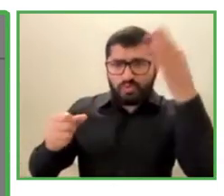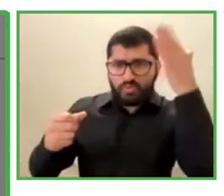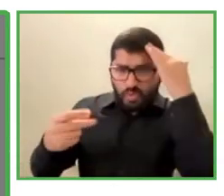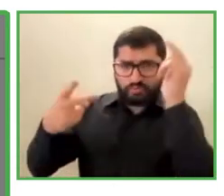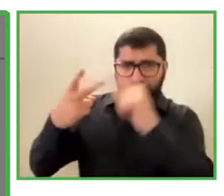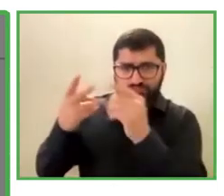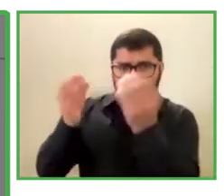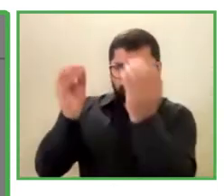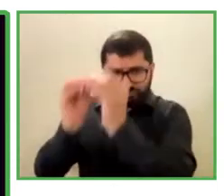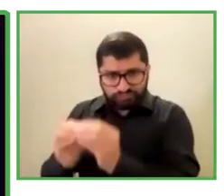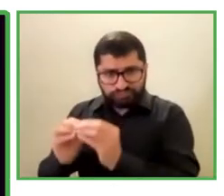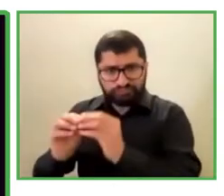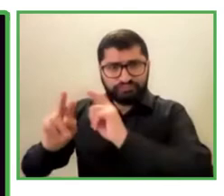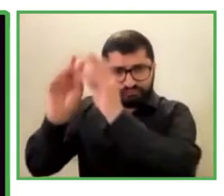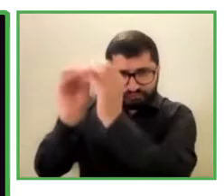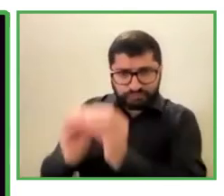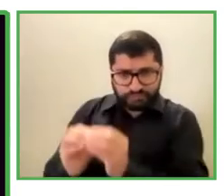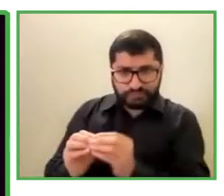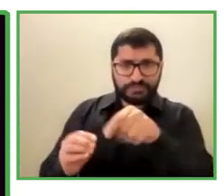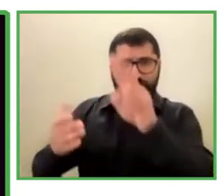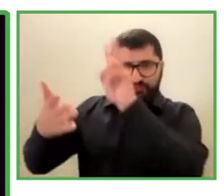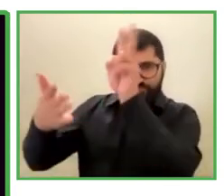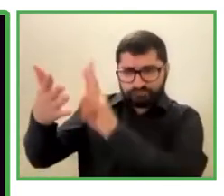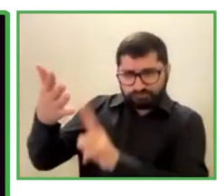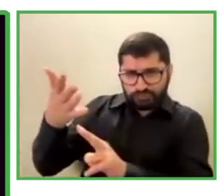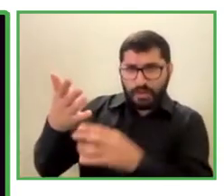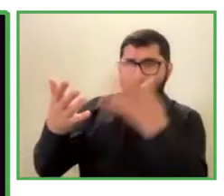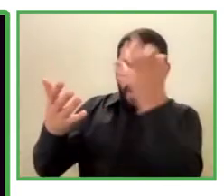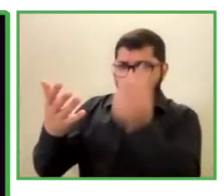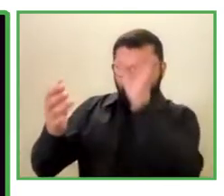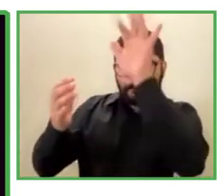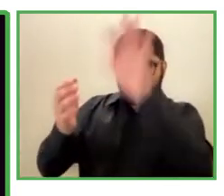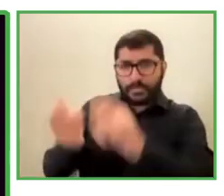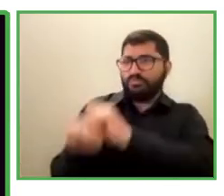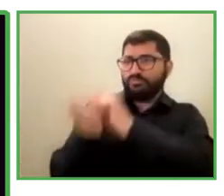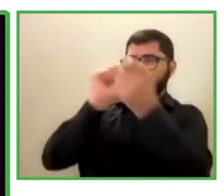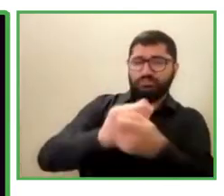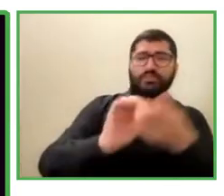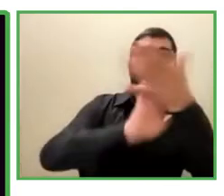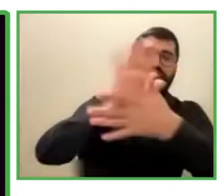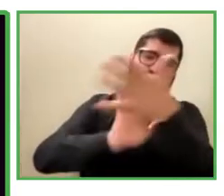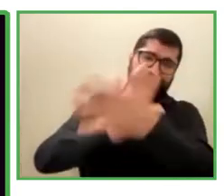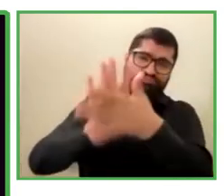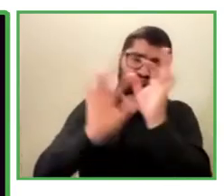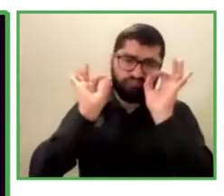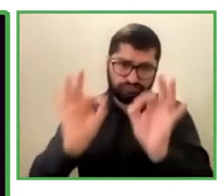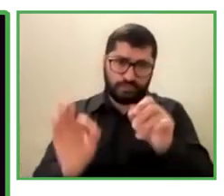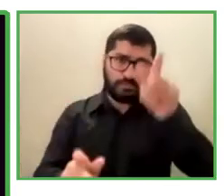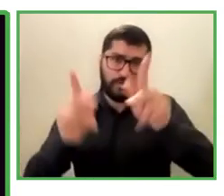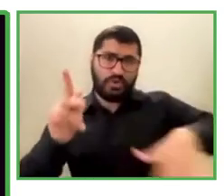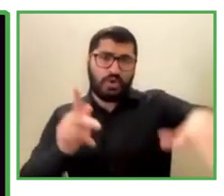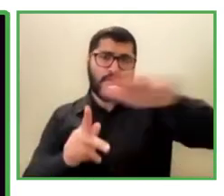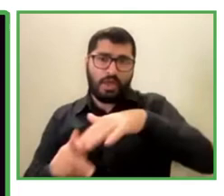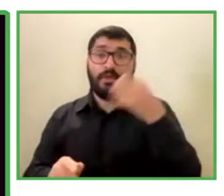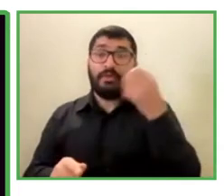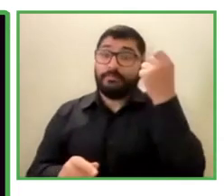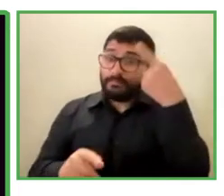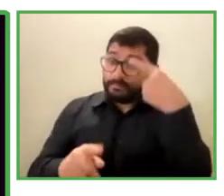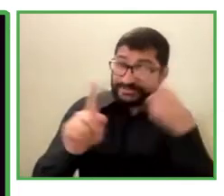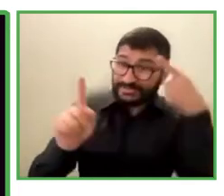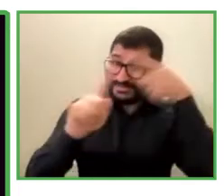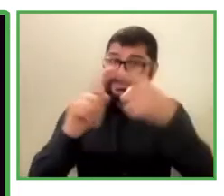that can happen through text and also with sign language. With this technology, Egalité